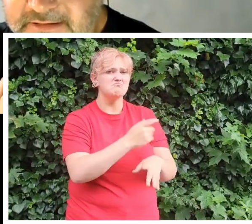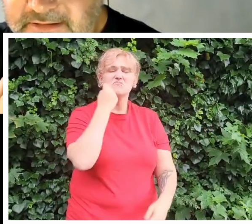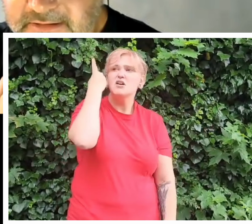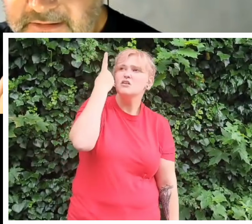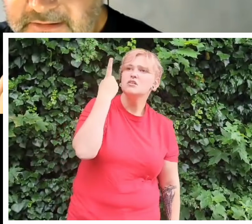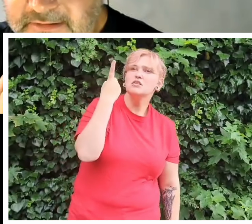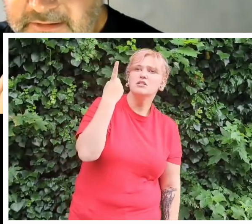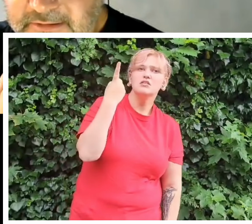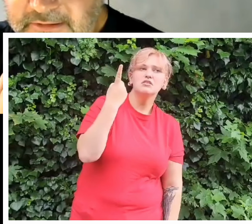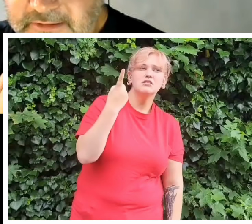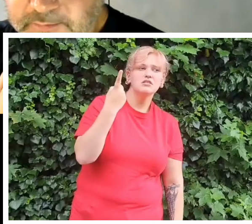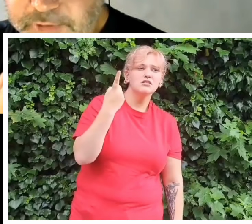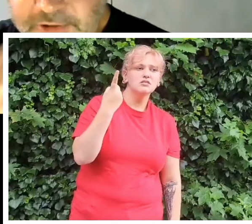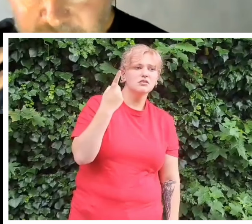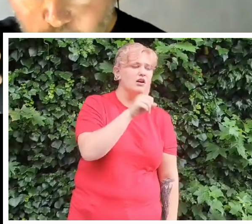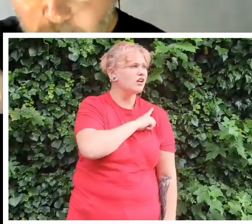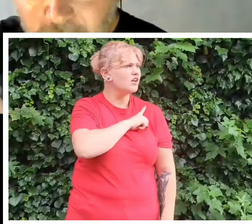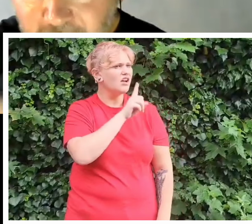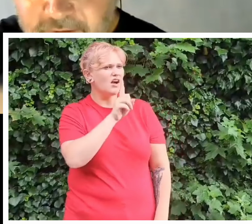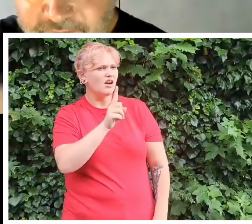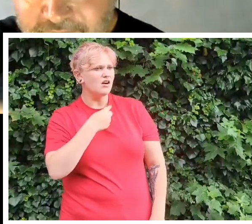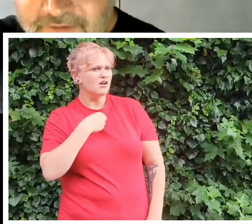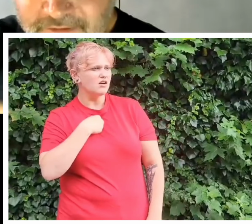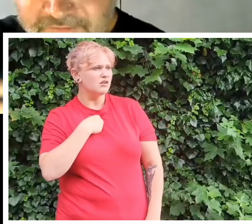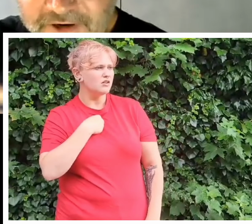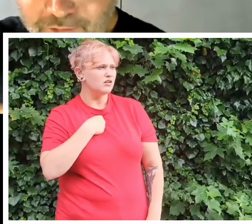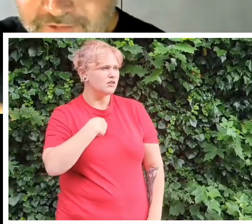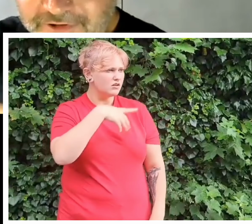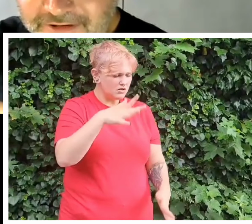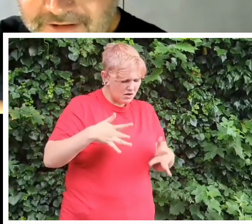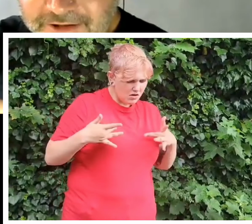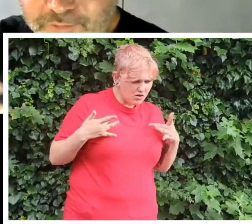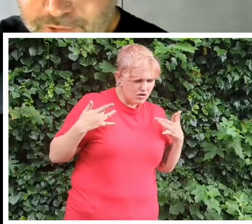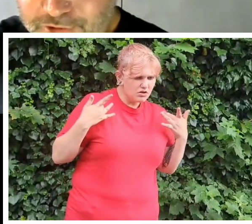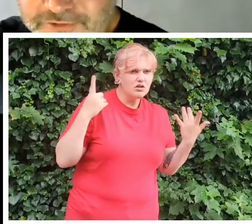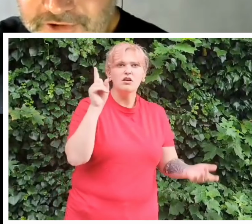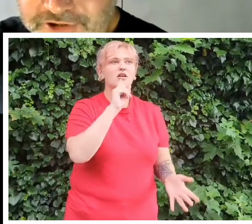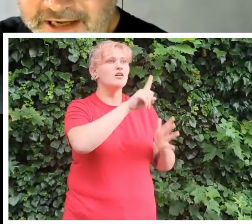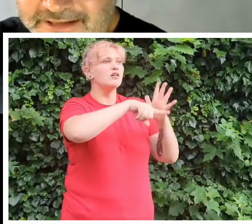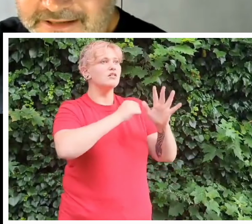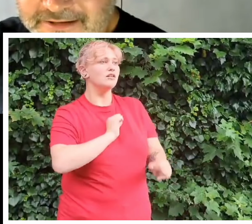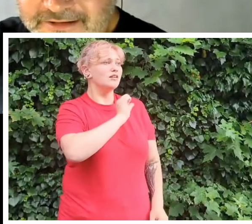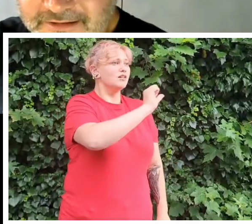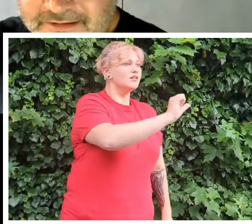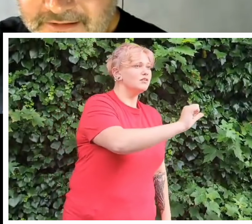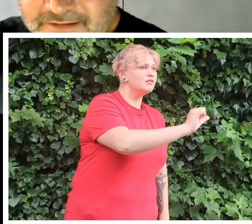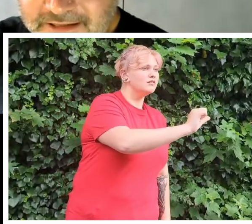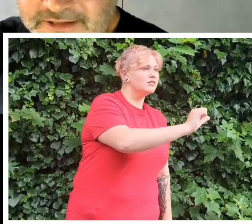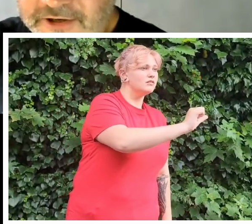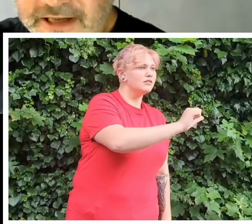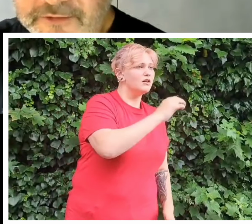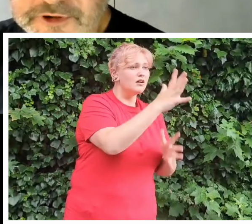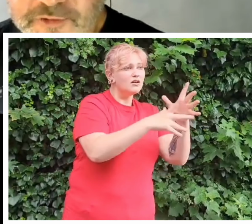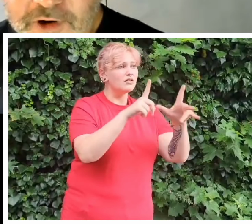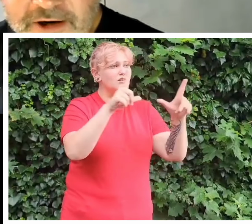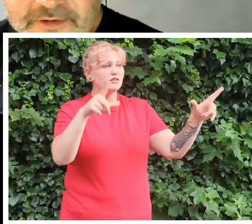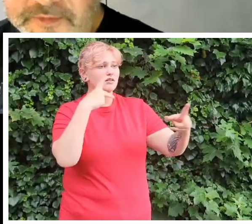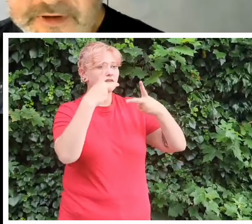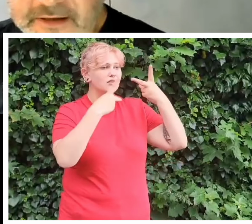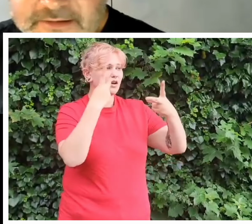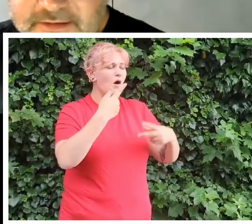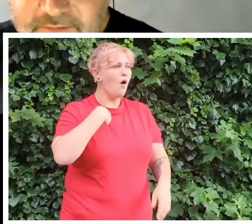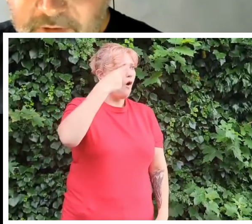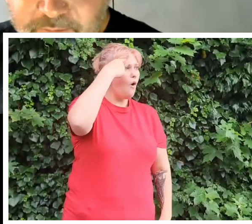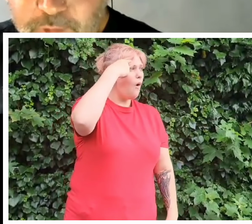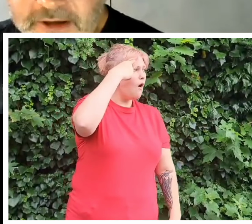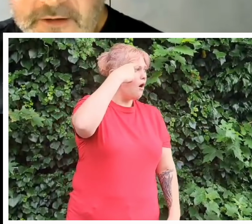experience, because of what I've felt, you know, what June shared. Yeah. A sign language choir, and I'm